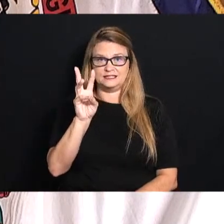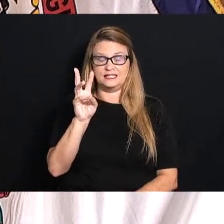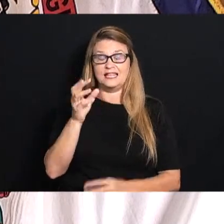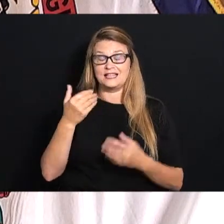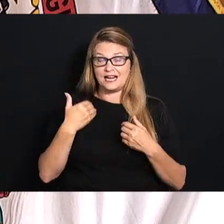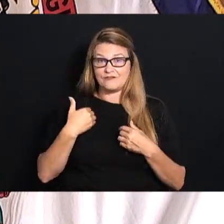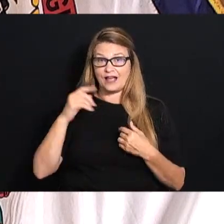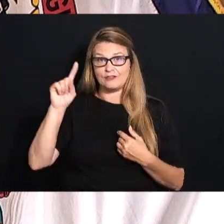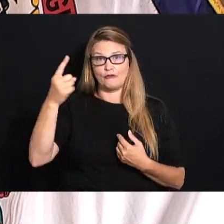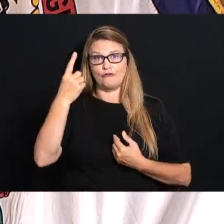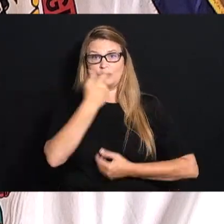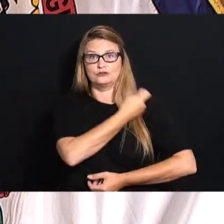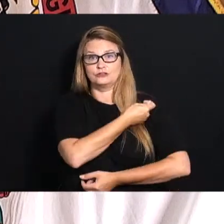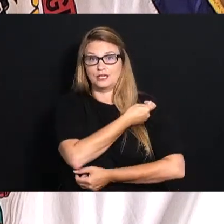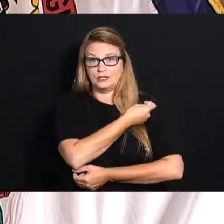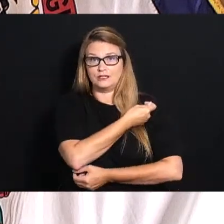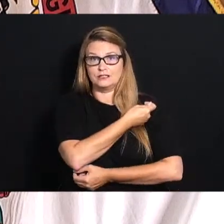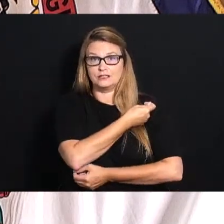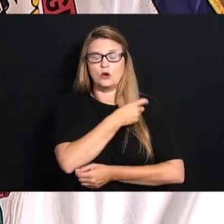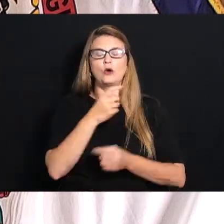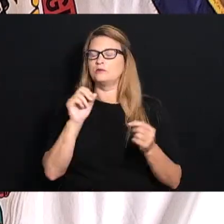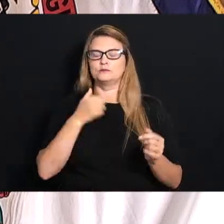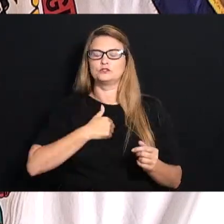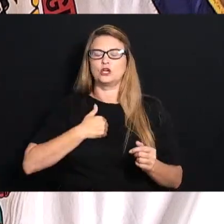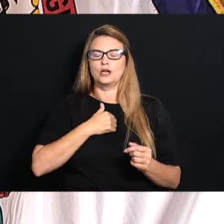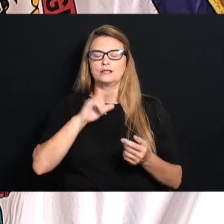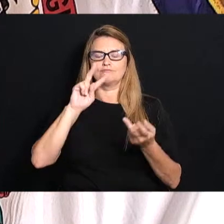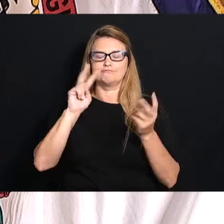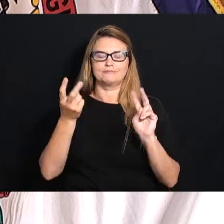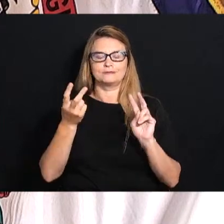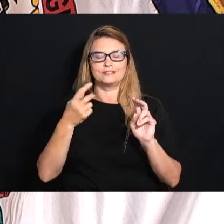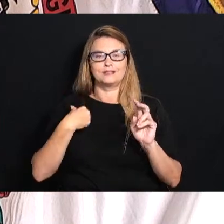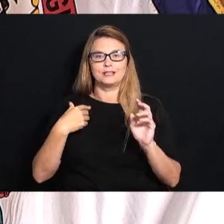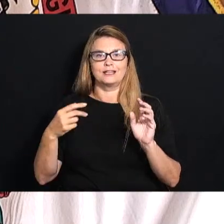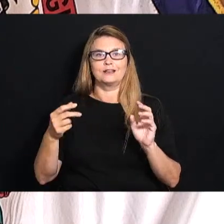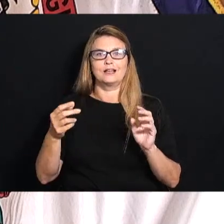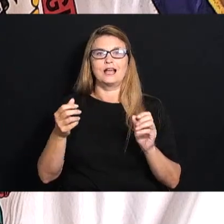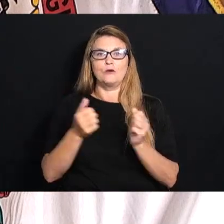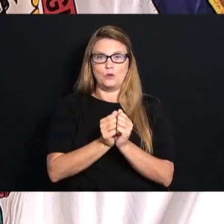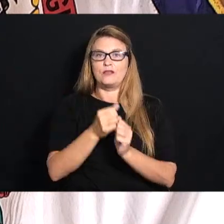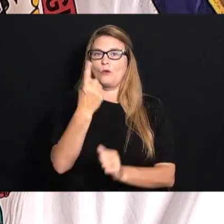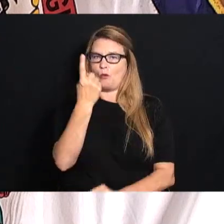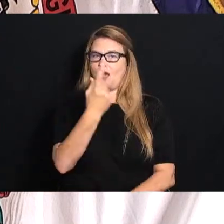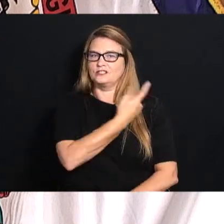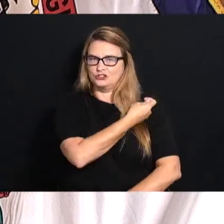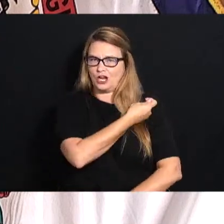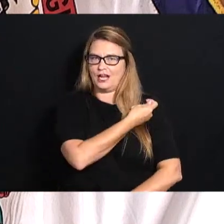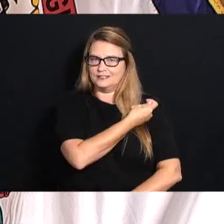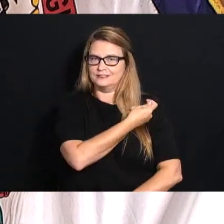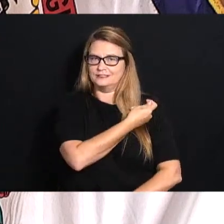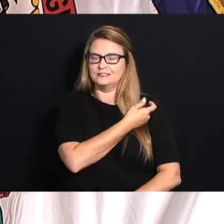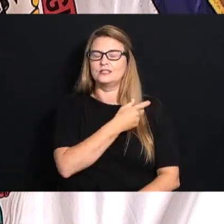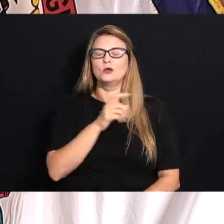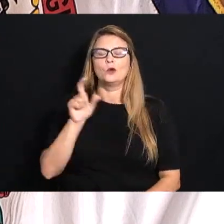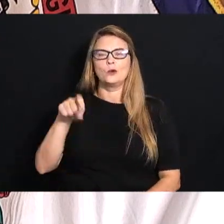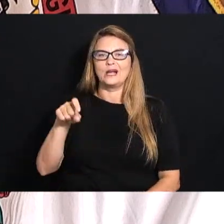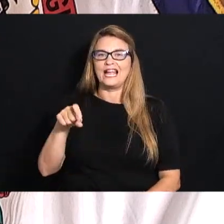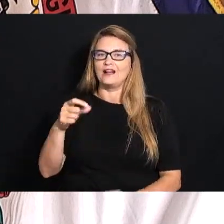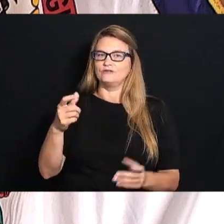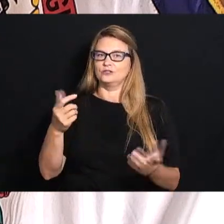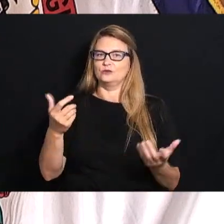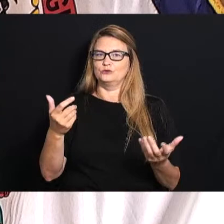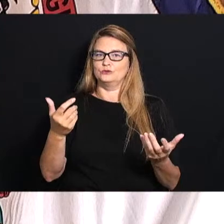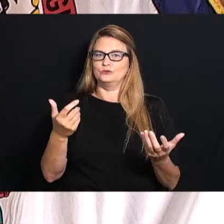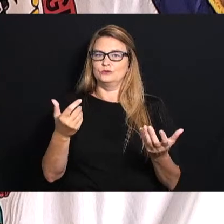least one shot, or that are fully vaccinated. That with at least one shot. So absolutely, we've got to get